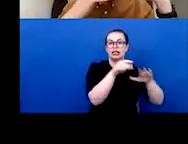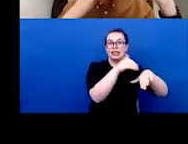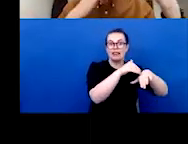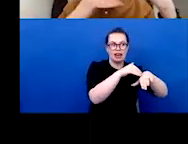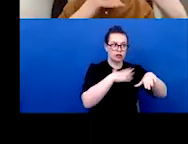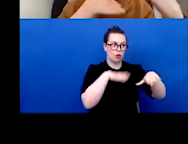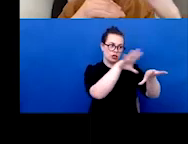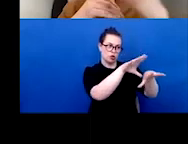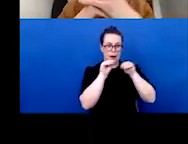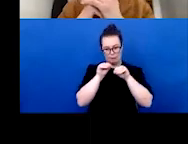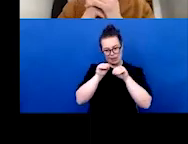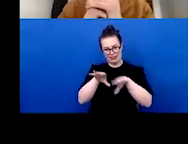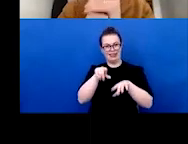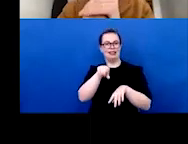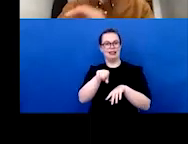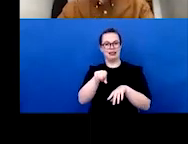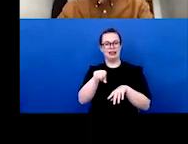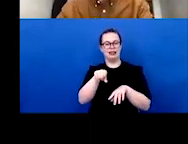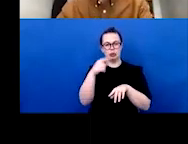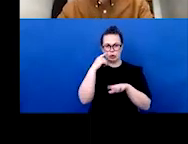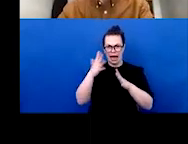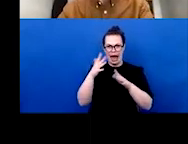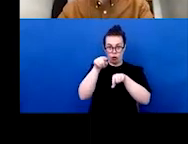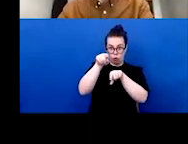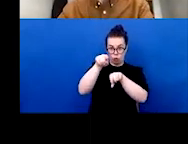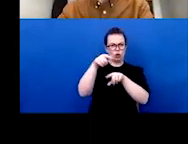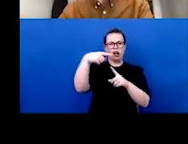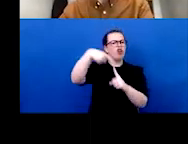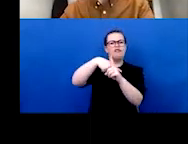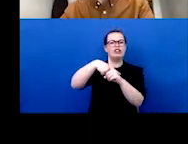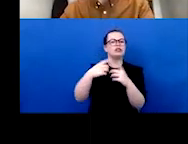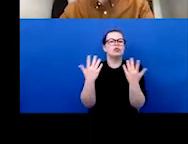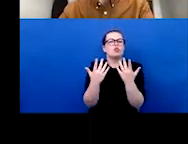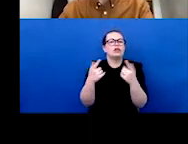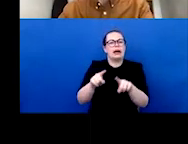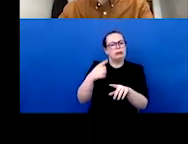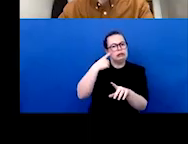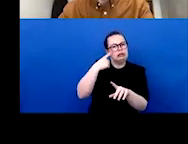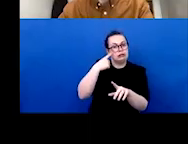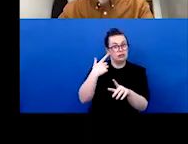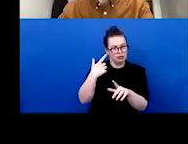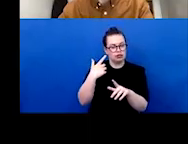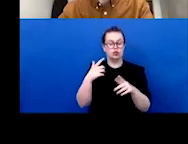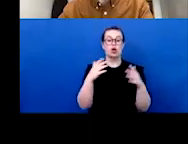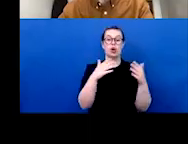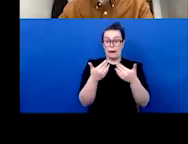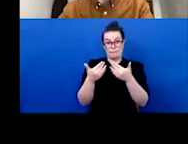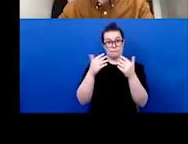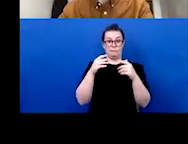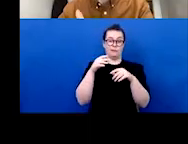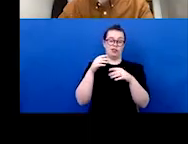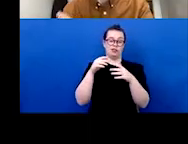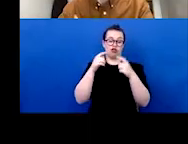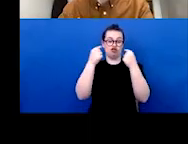conflict between the outputs of the two streams. And since the parser produces label dependency graphs, so with labels